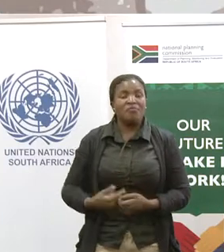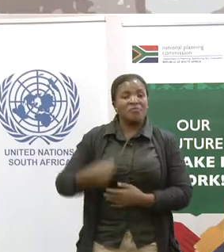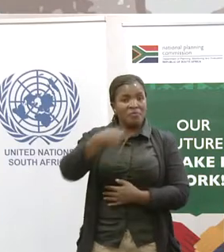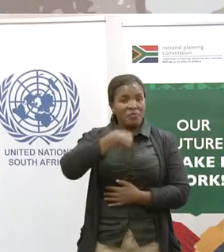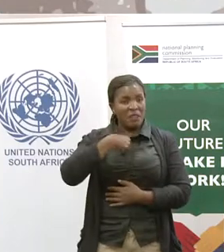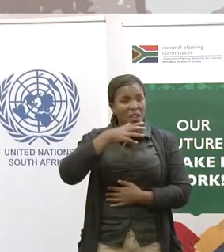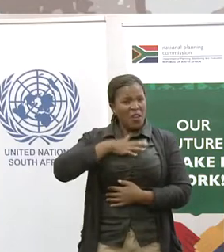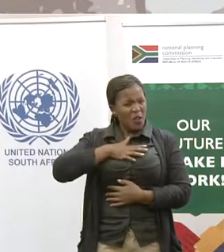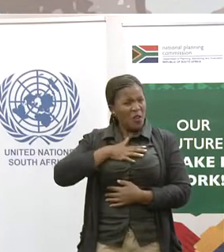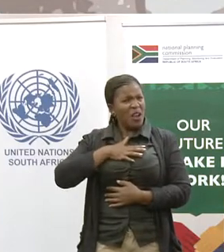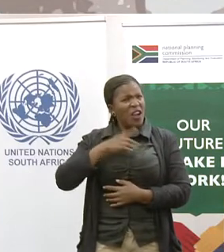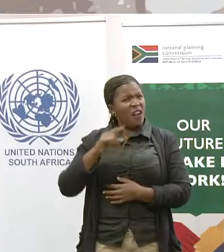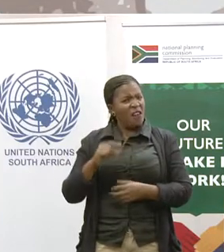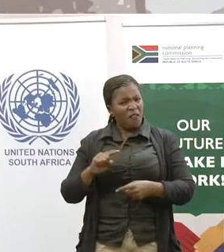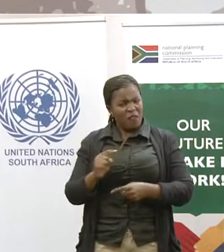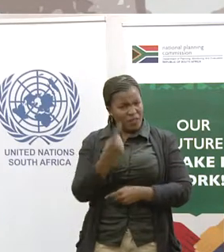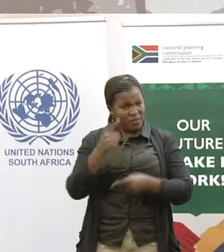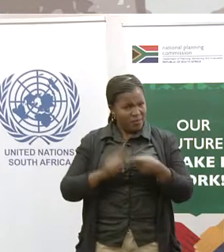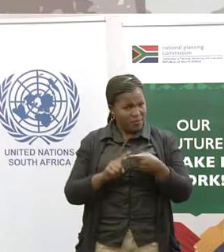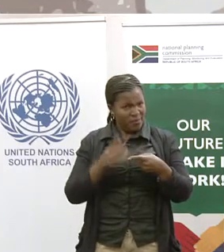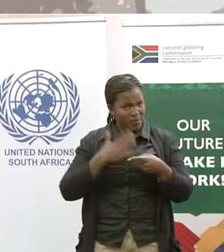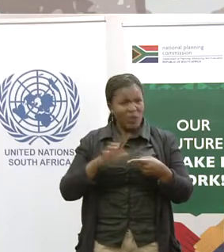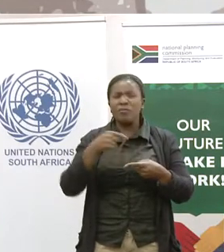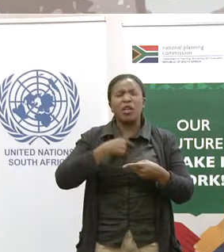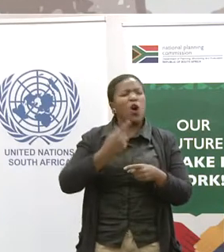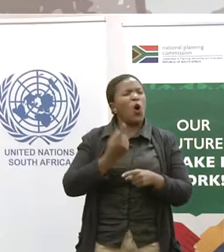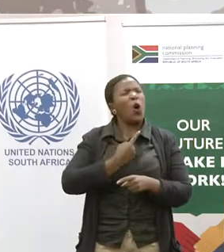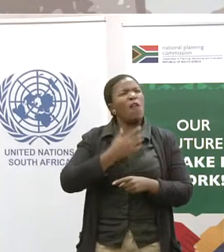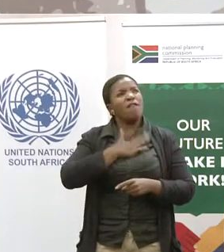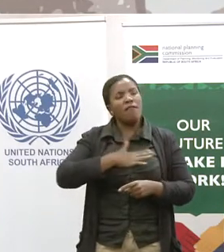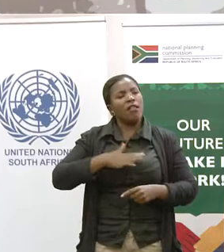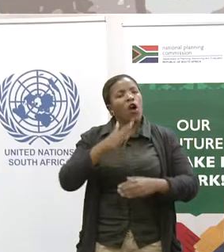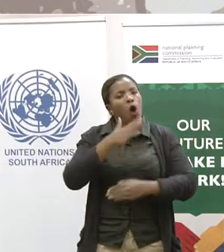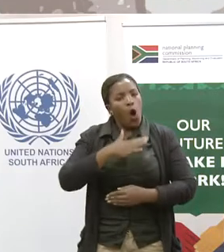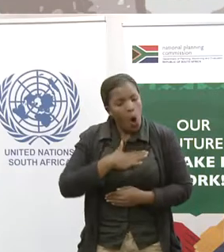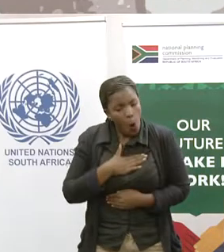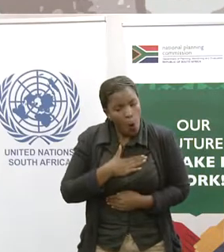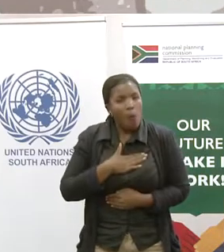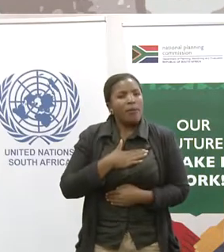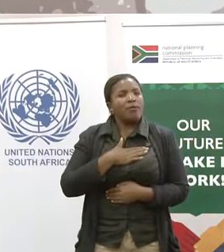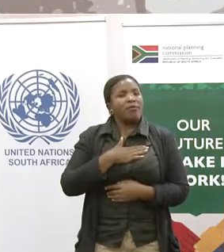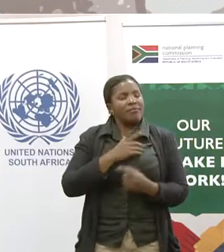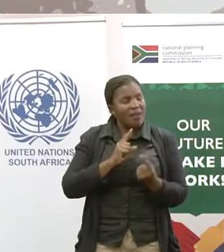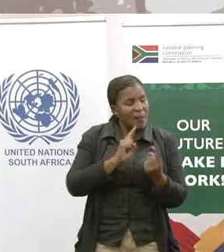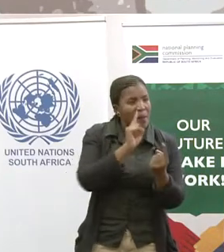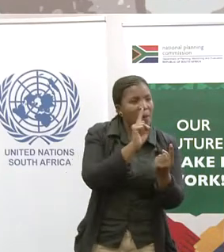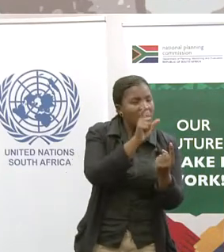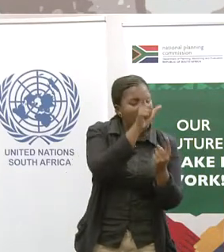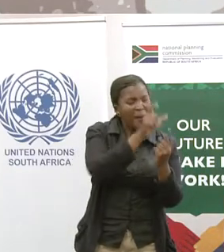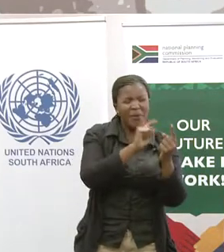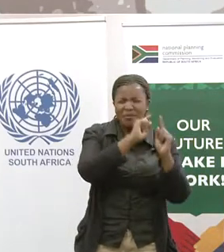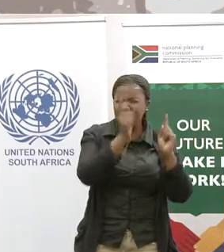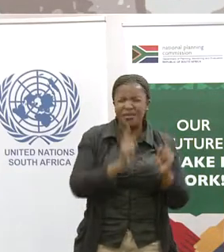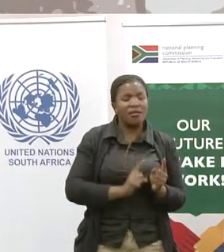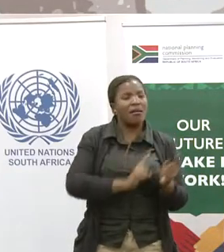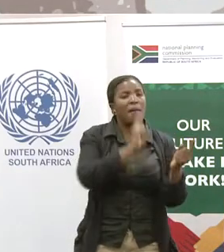always had the honor, let me say that, to have met Owar Tambo, the man himself. I've had the honor